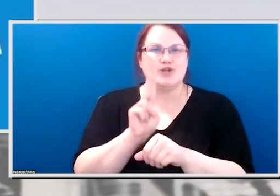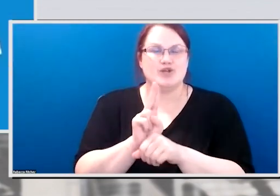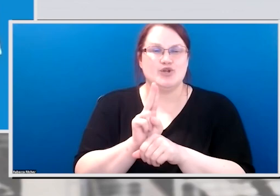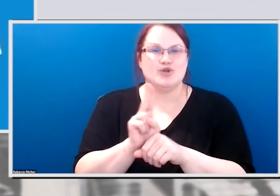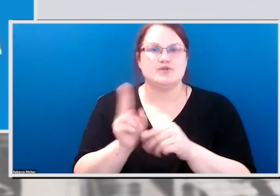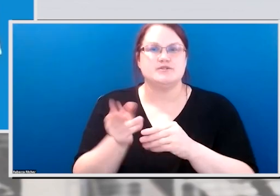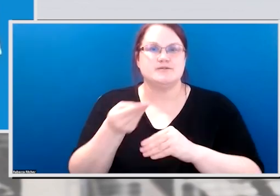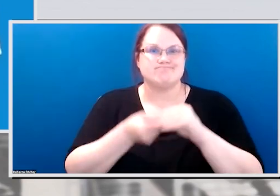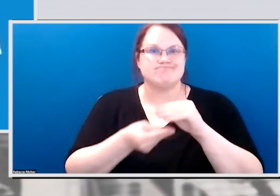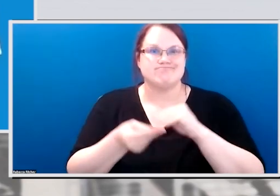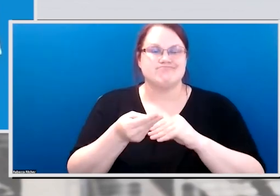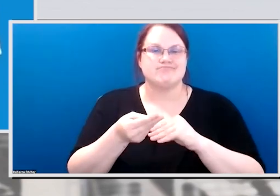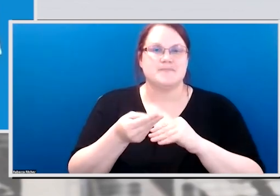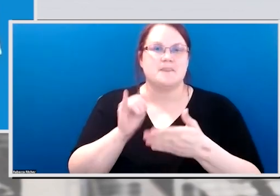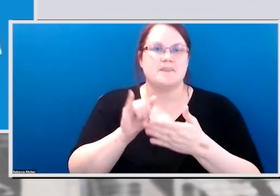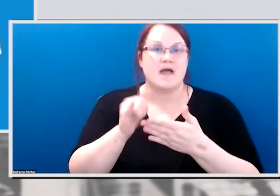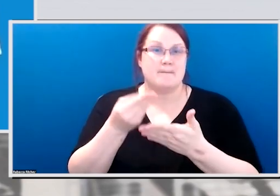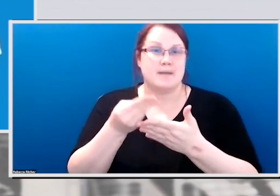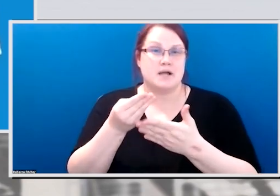operating budget.